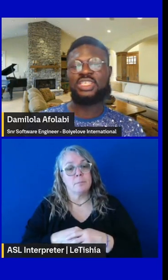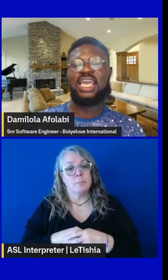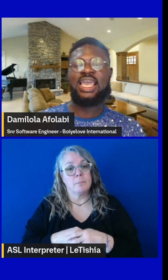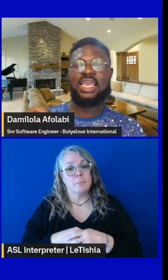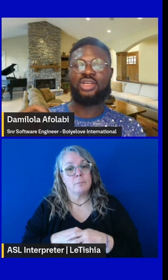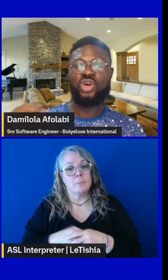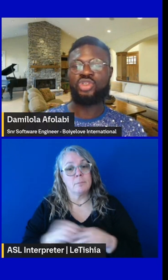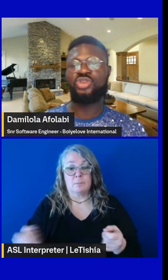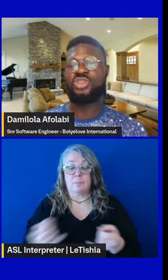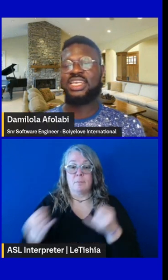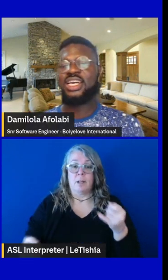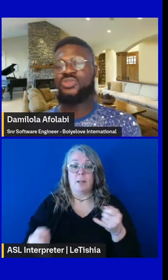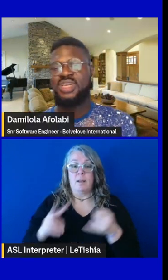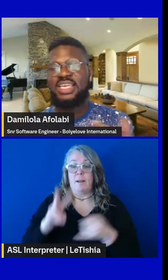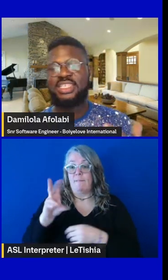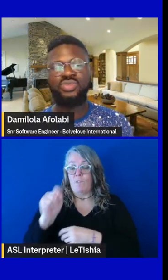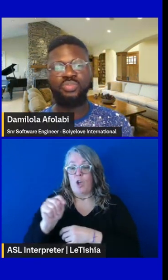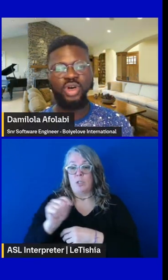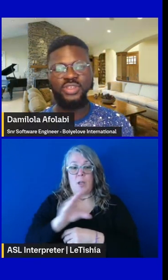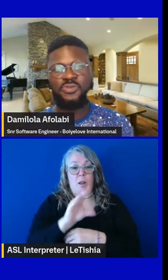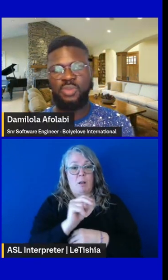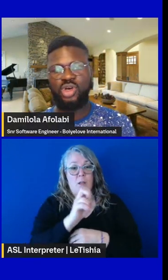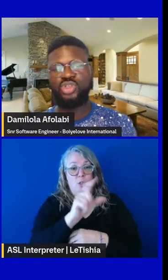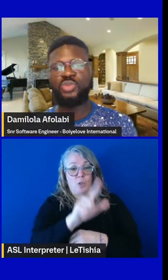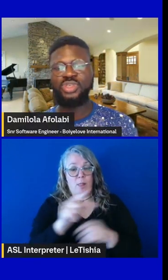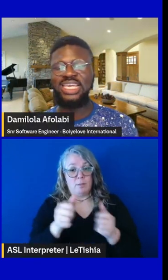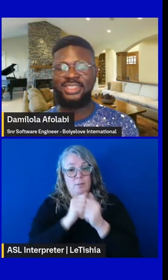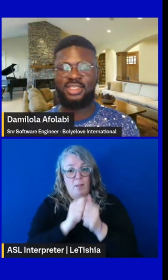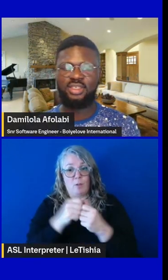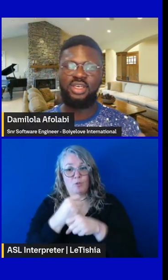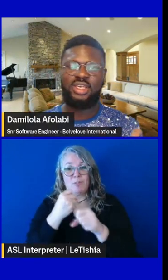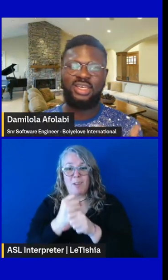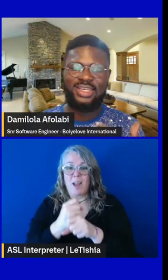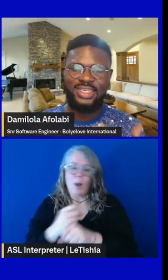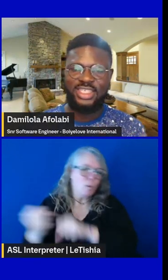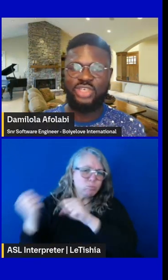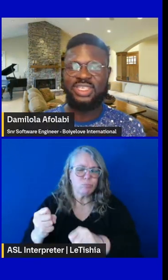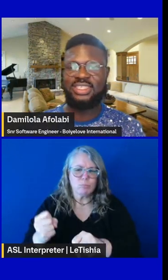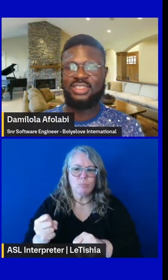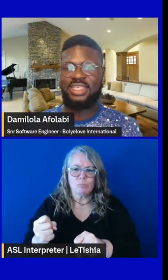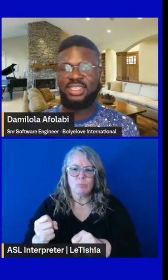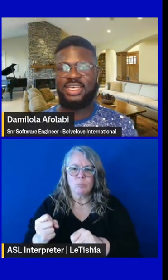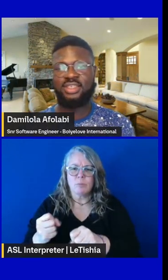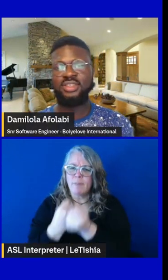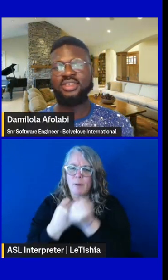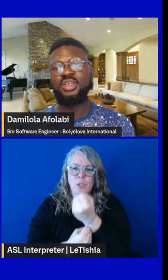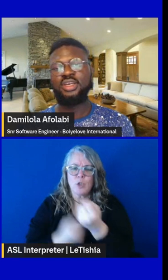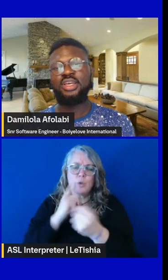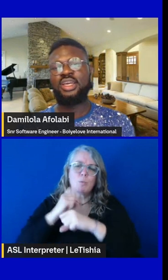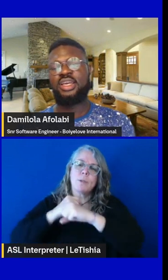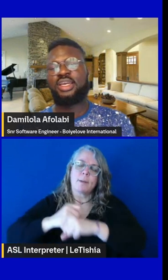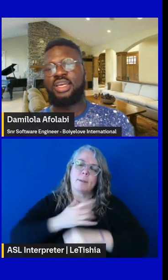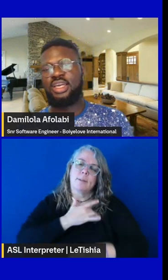Finally, Vault and Consul together create a robust framework to protect secrets data,